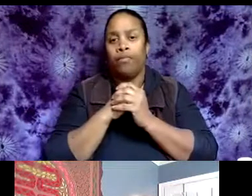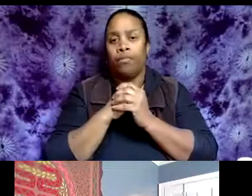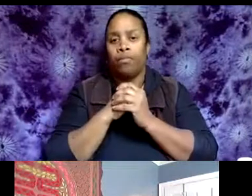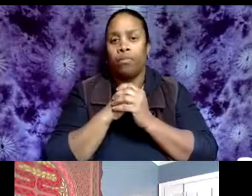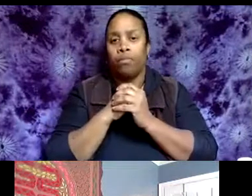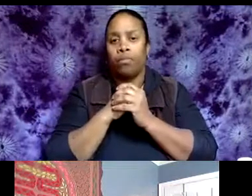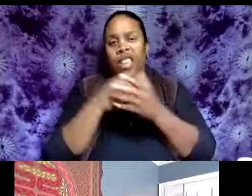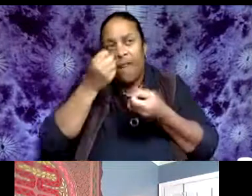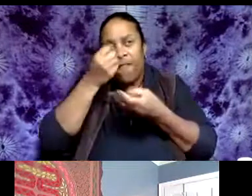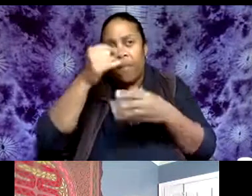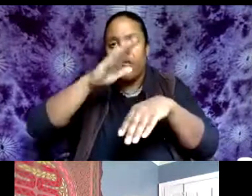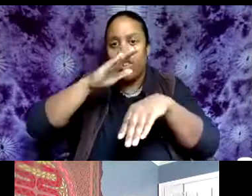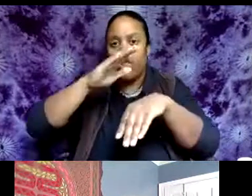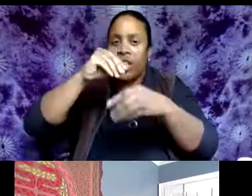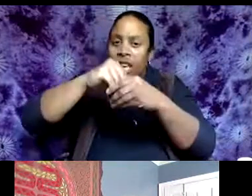mamasallyspiritgirl@gmail.com. Thanks.